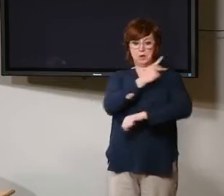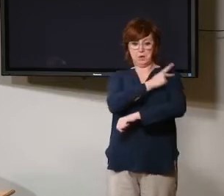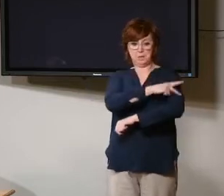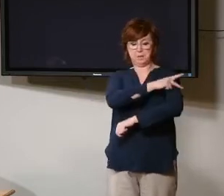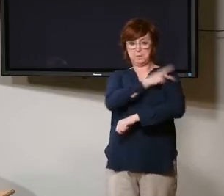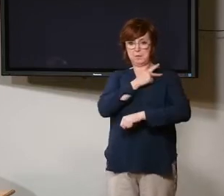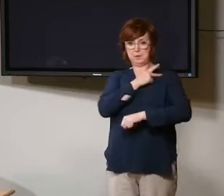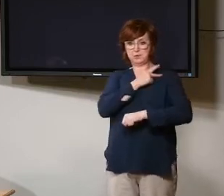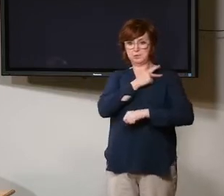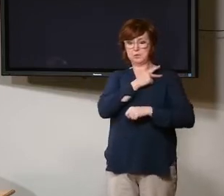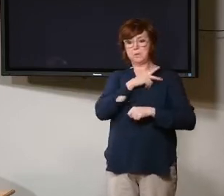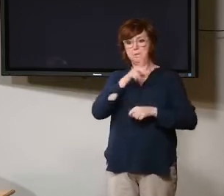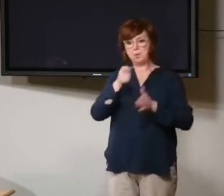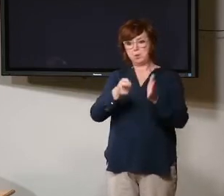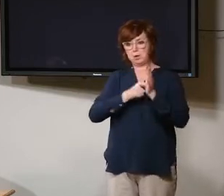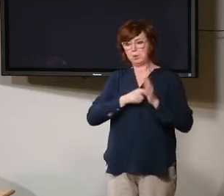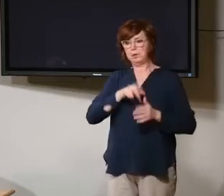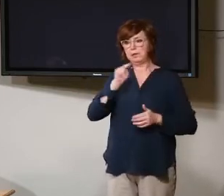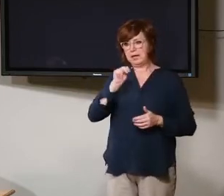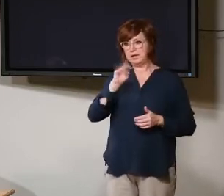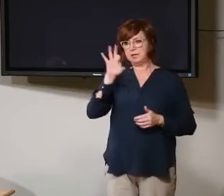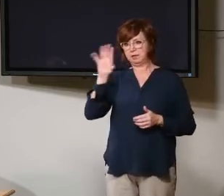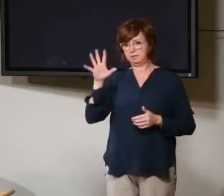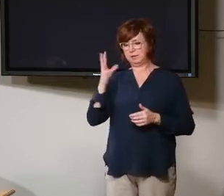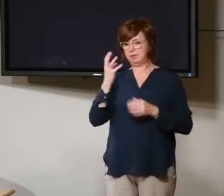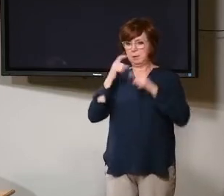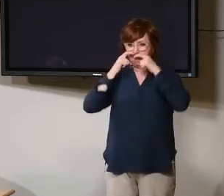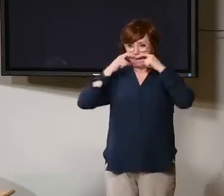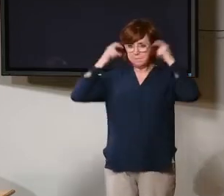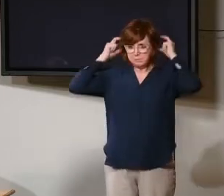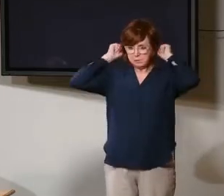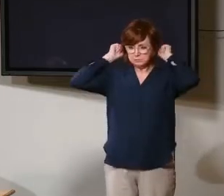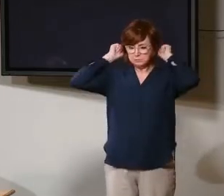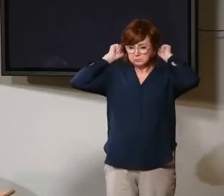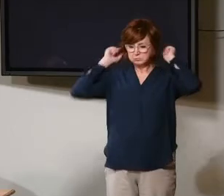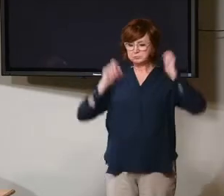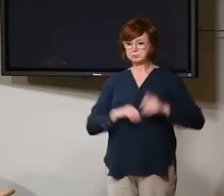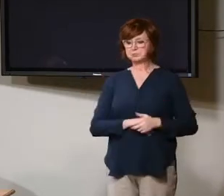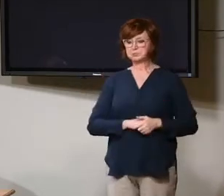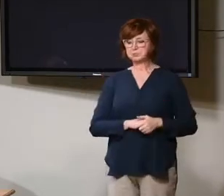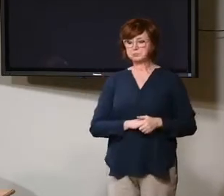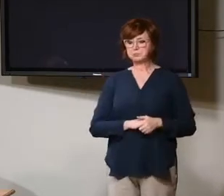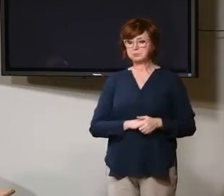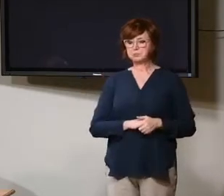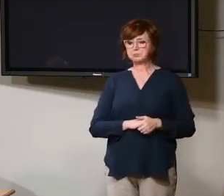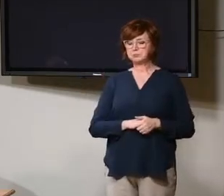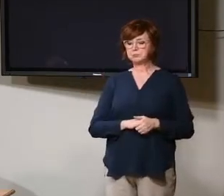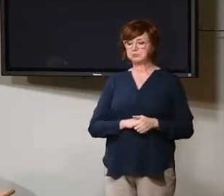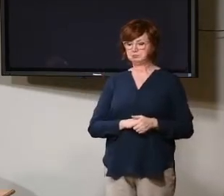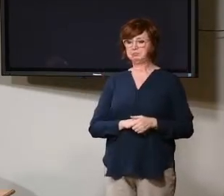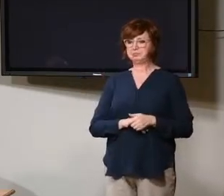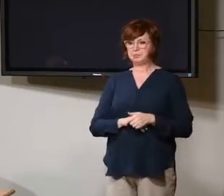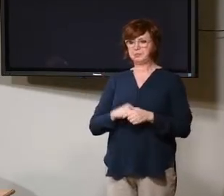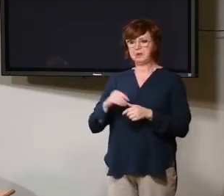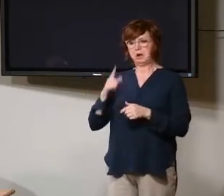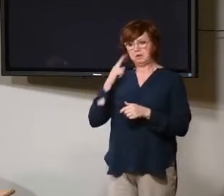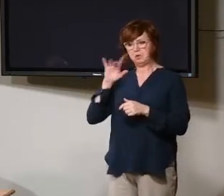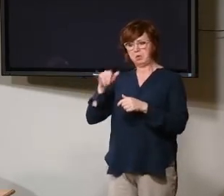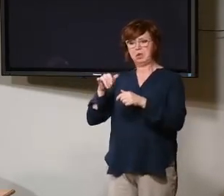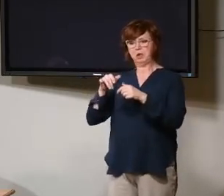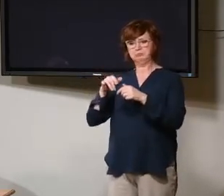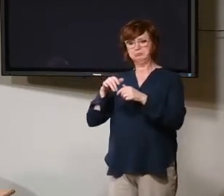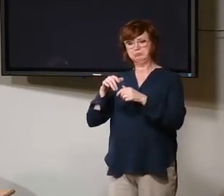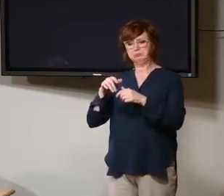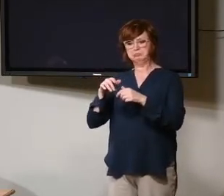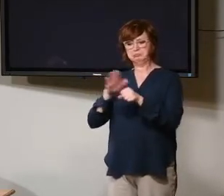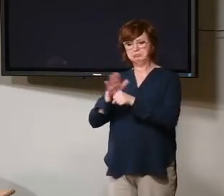only is an N95 mask required. For those procedures currently there is sufficient supply, but we all have a